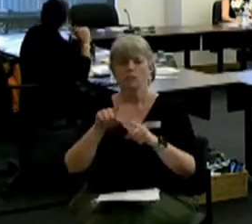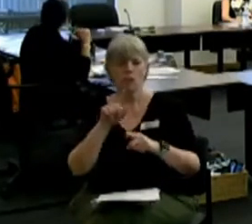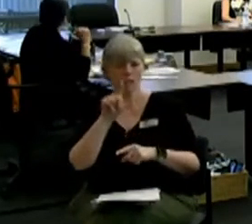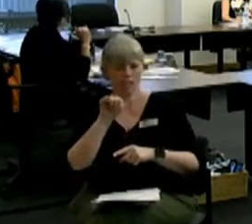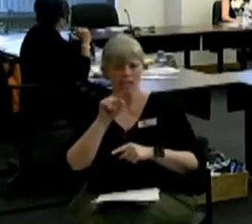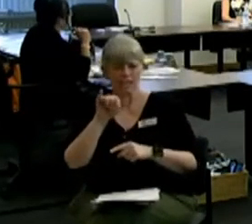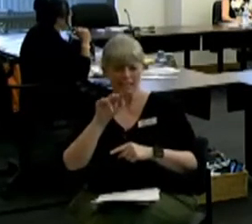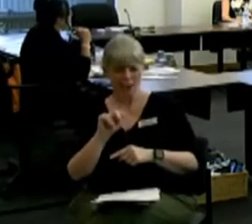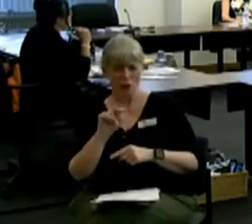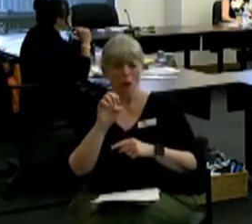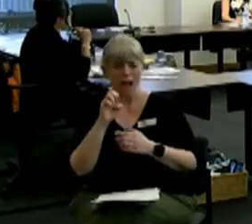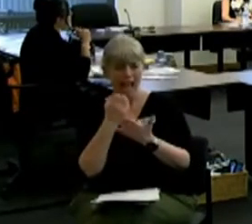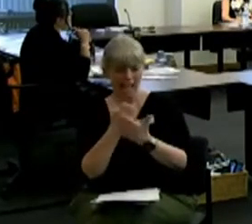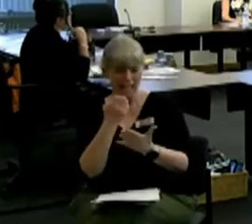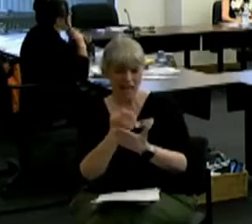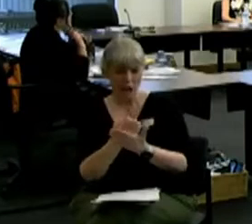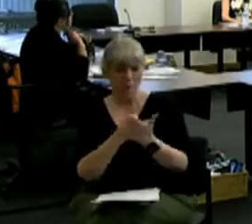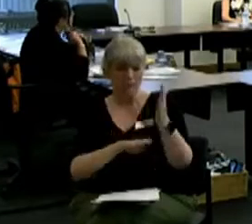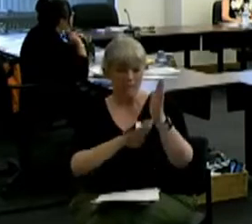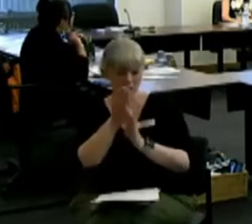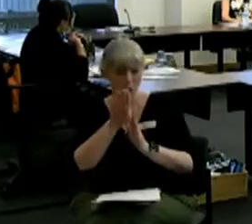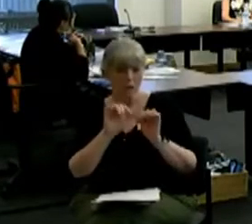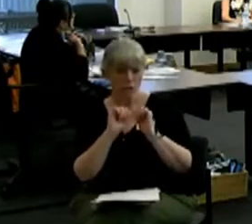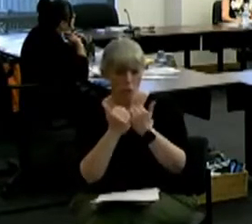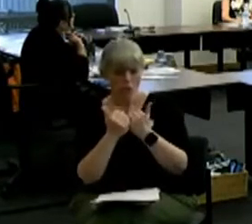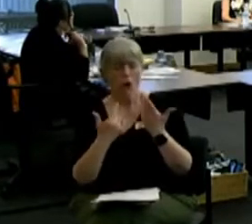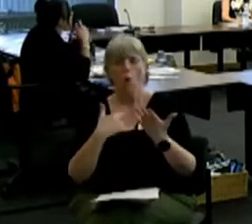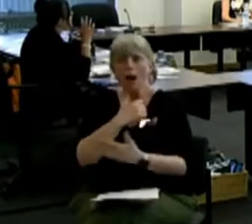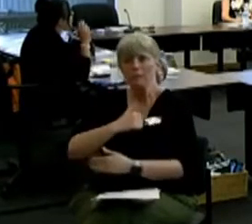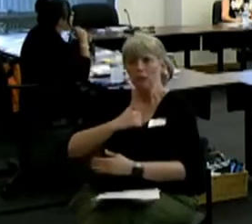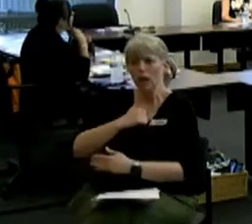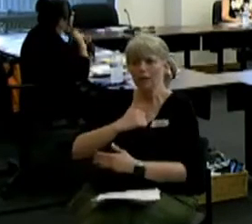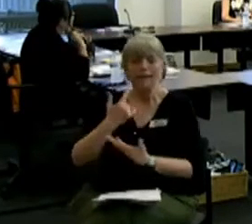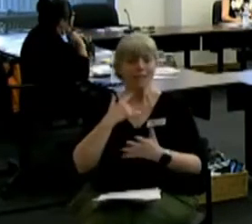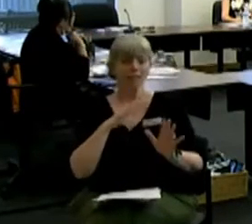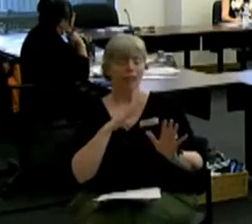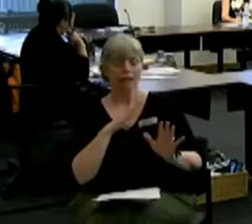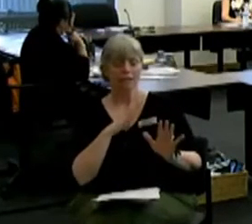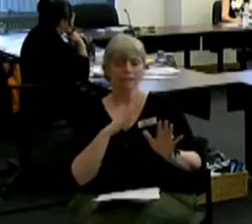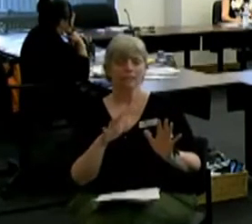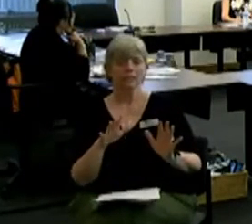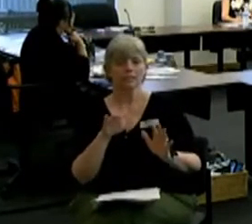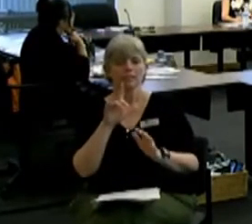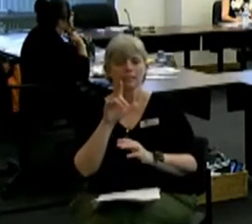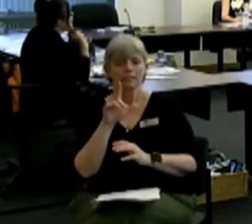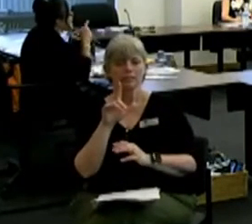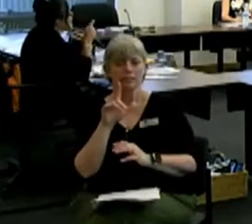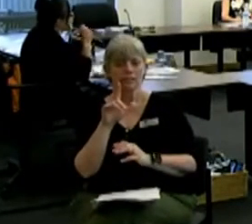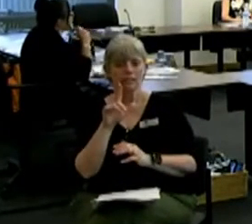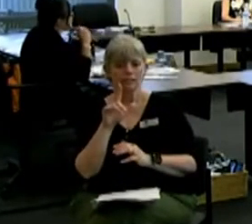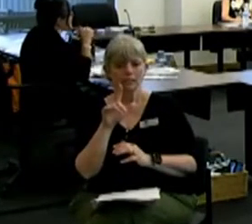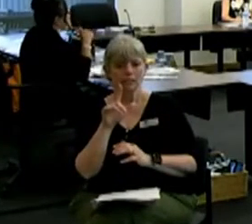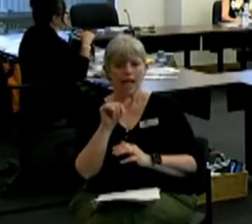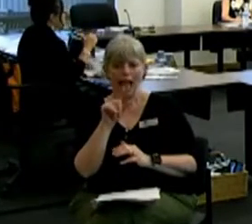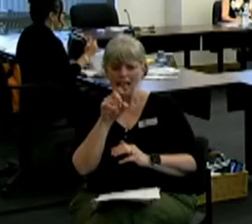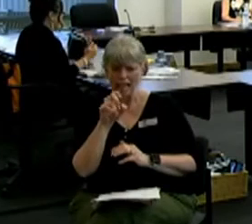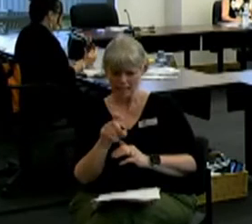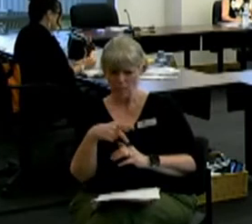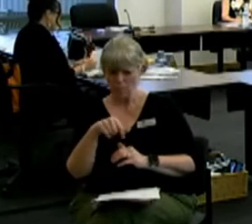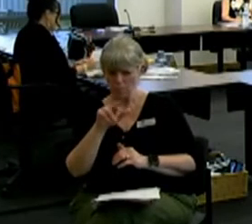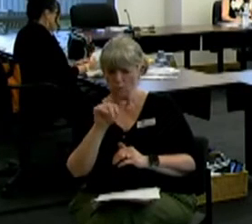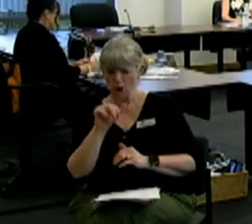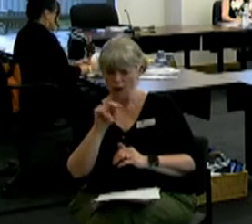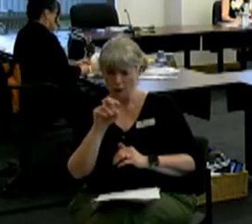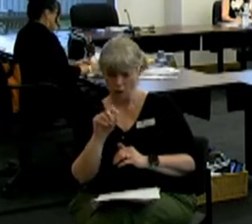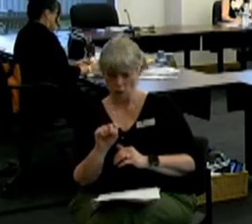Latino Economic Development Association. Oh, I'm sorry. No, it's okay. Yes. It is. Alex Paramo is who I've been. Yes, Mr.